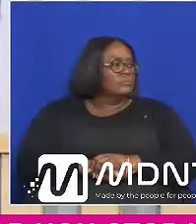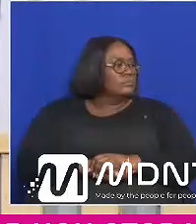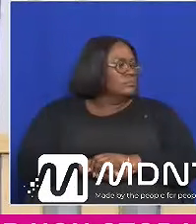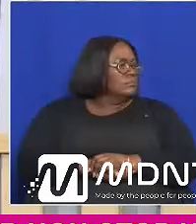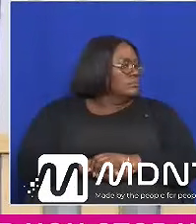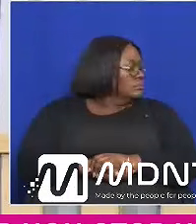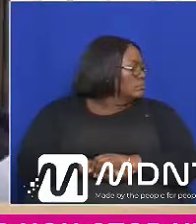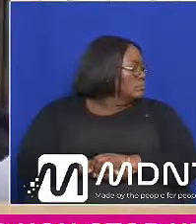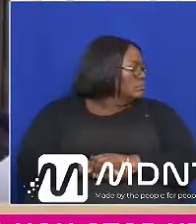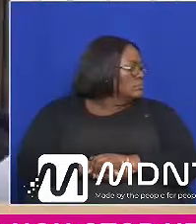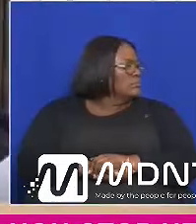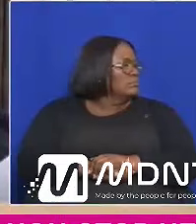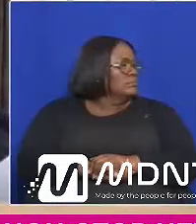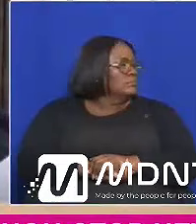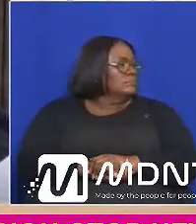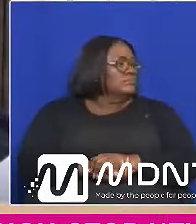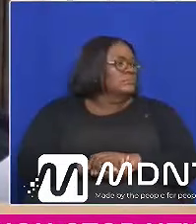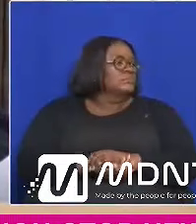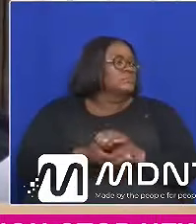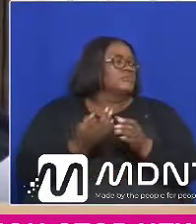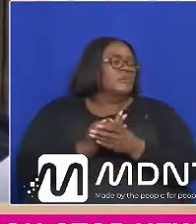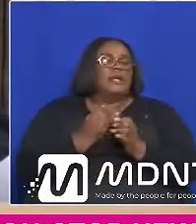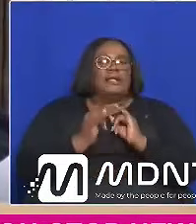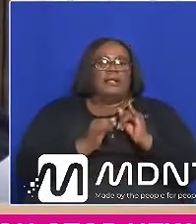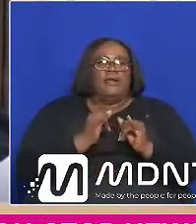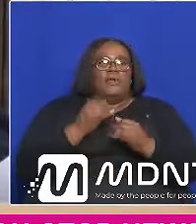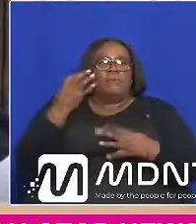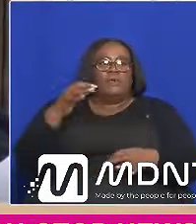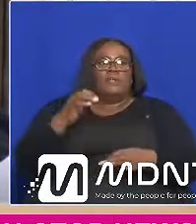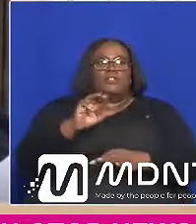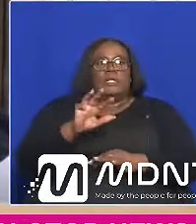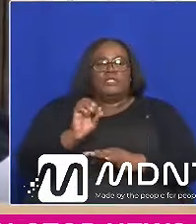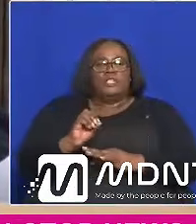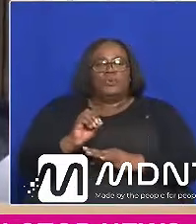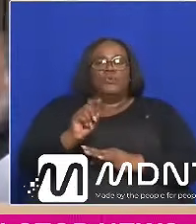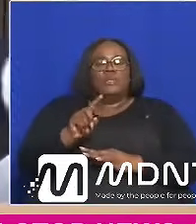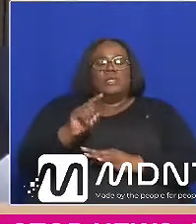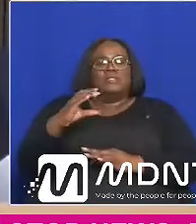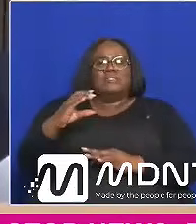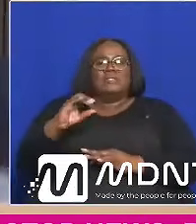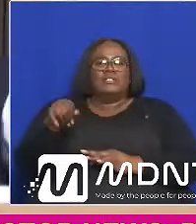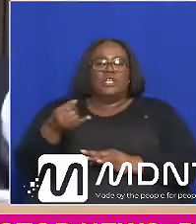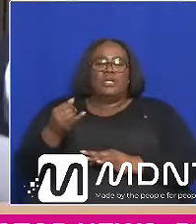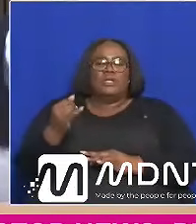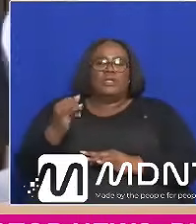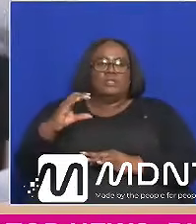File 11, page 90, that should be CJC 448, Commissioners.